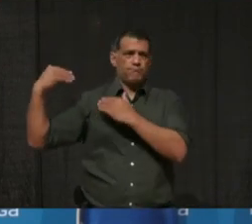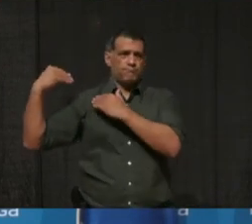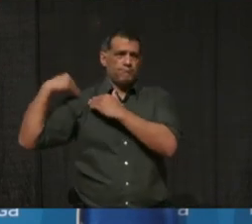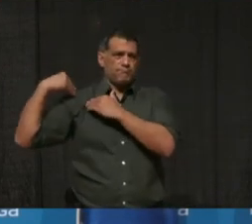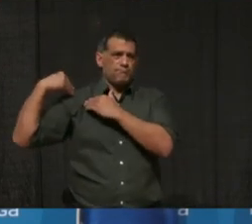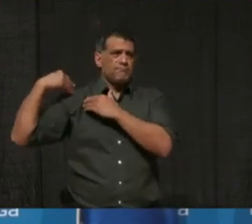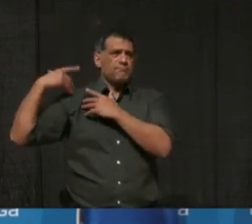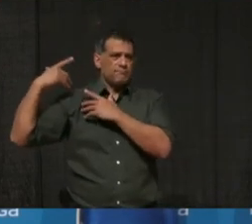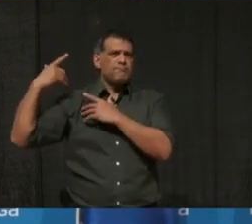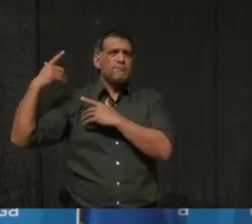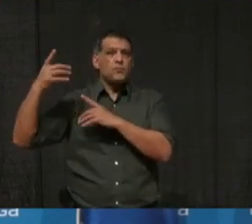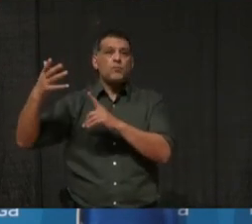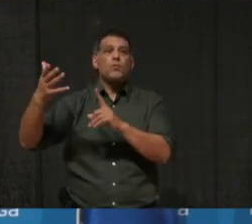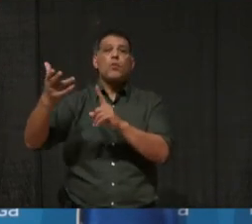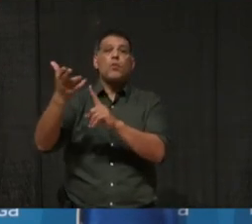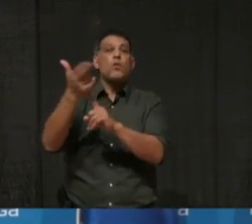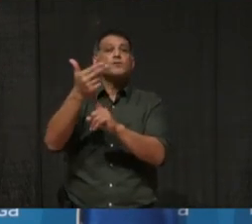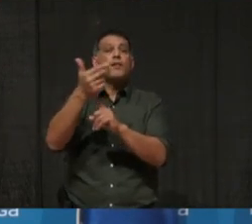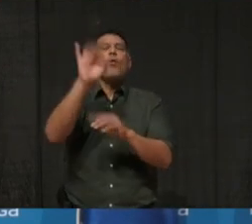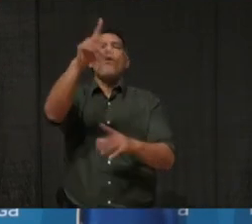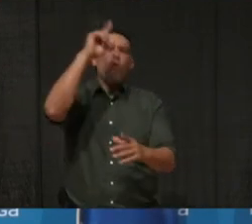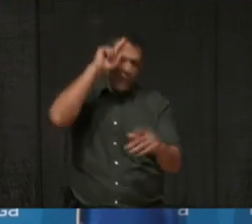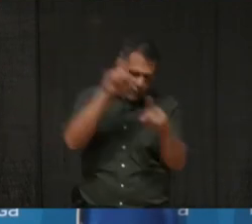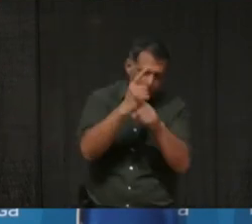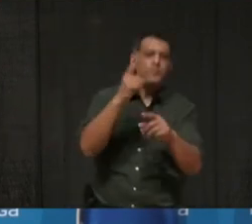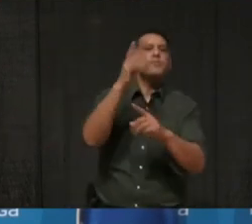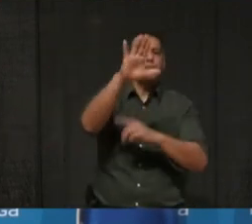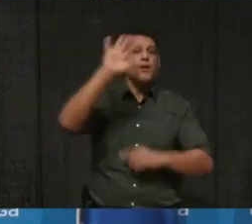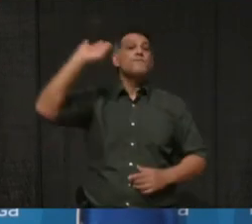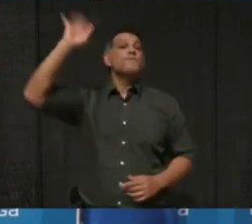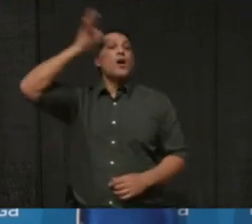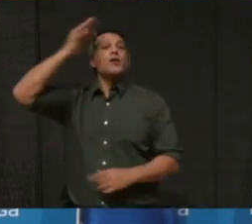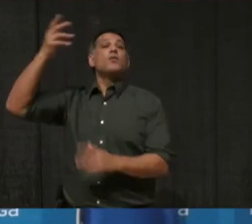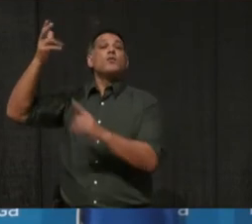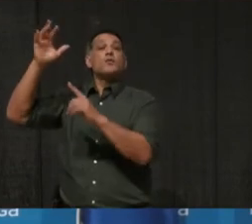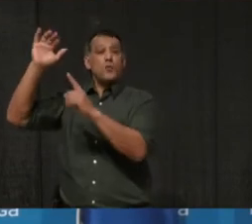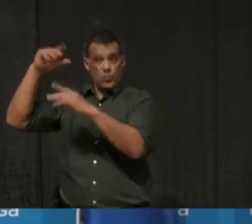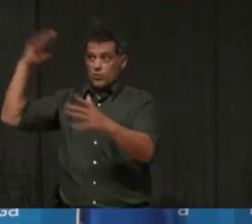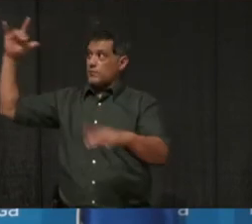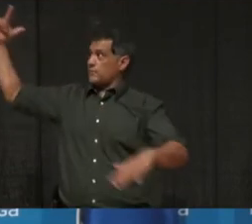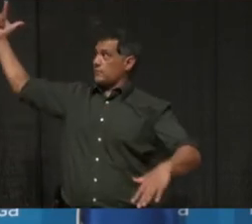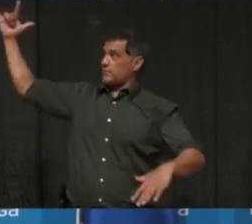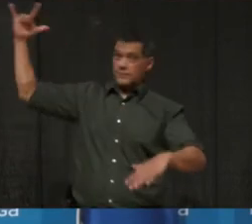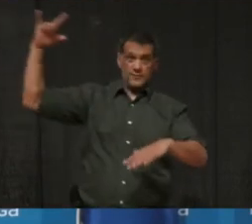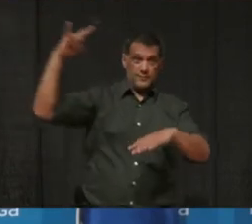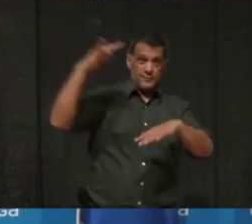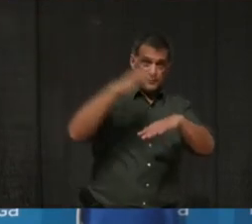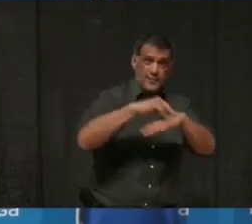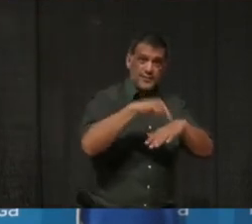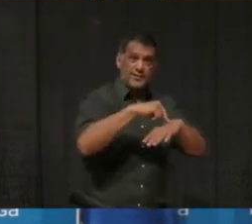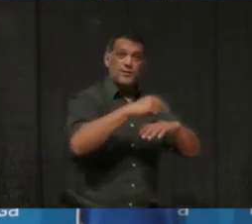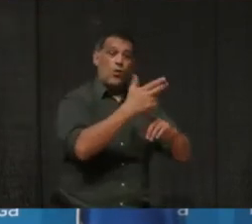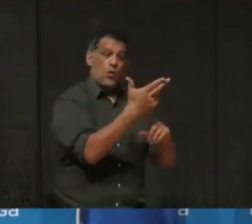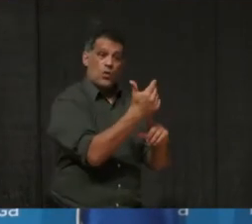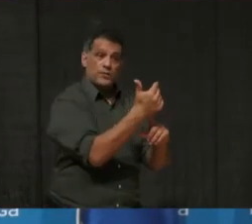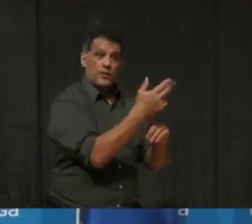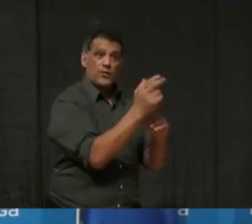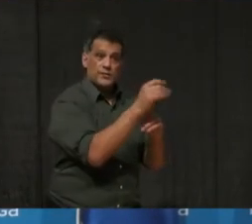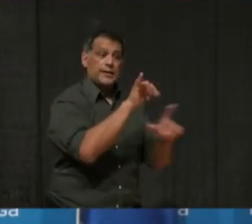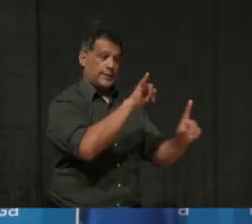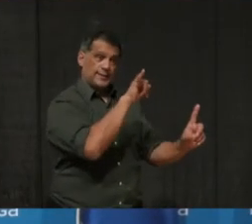quarantine hotels for travelers coming through Toronto Pearson Airport, Dr. Lowe, he's nodding that he'll respond as well, Khaled. Thank you.